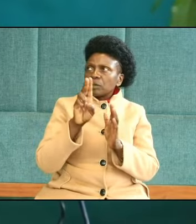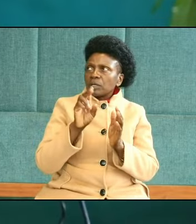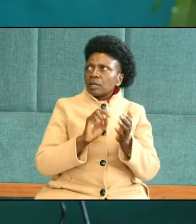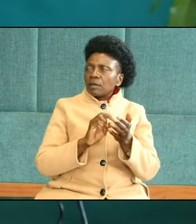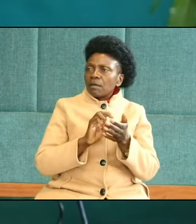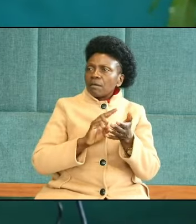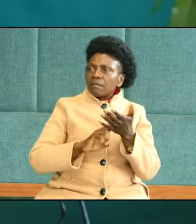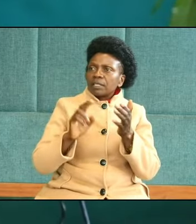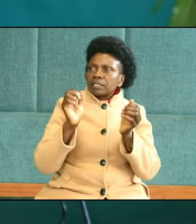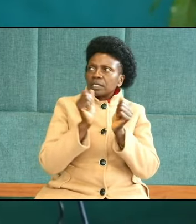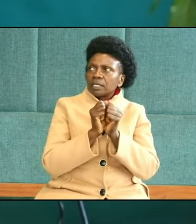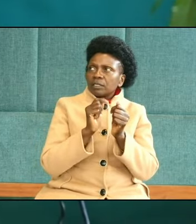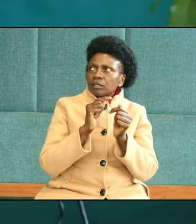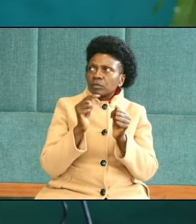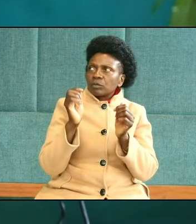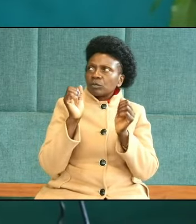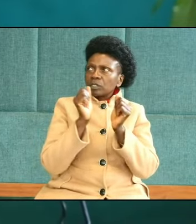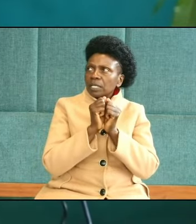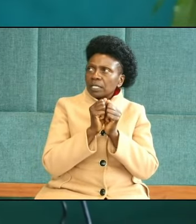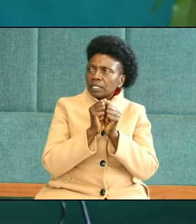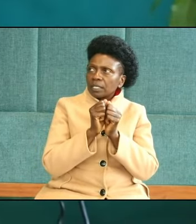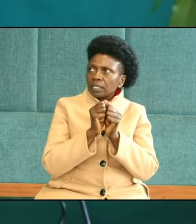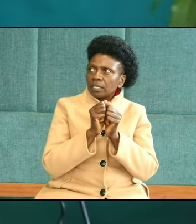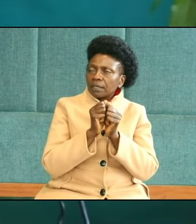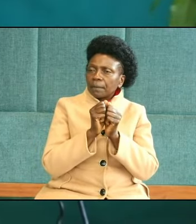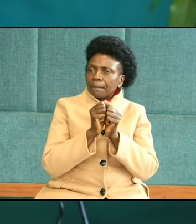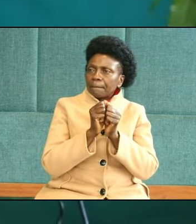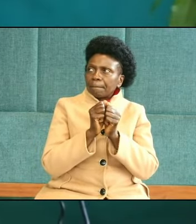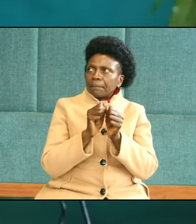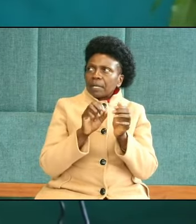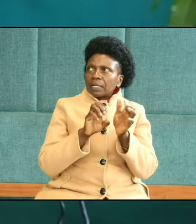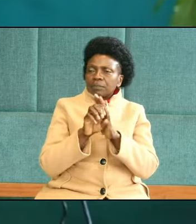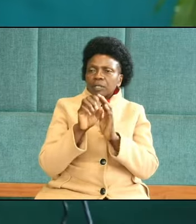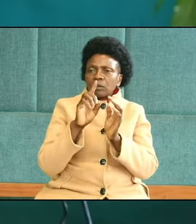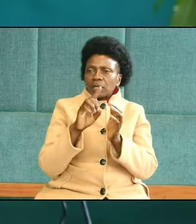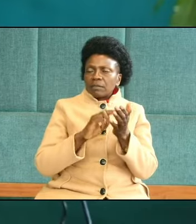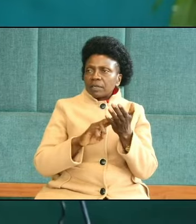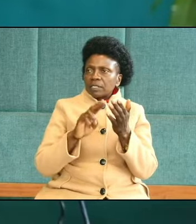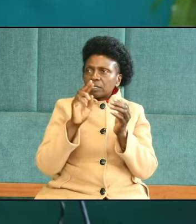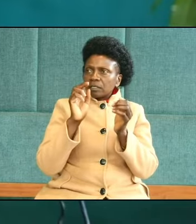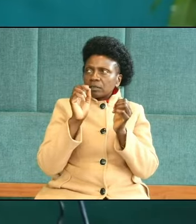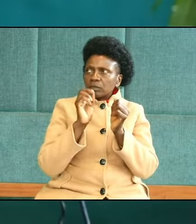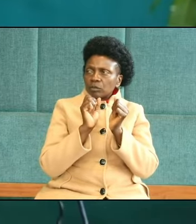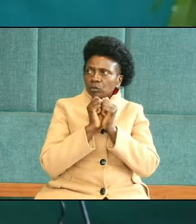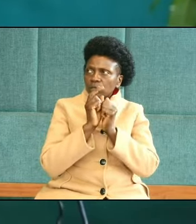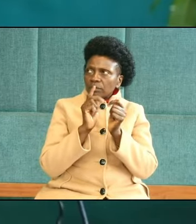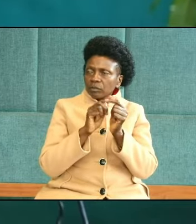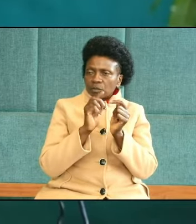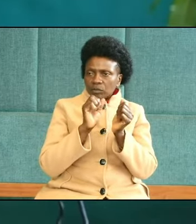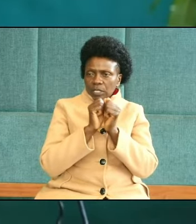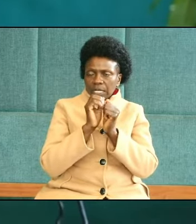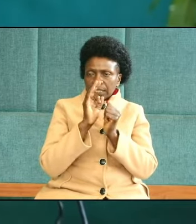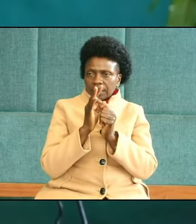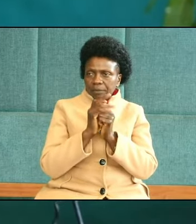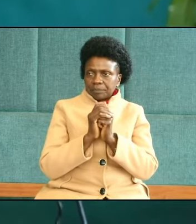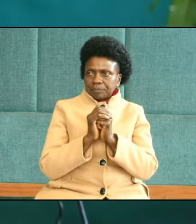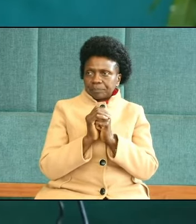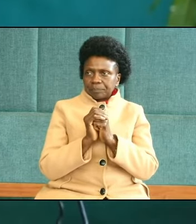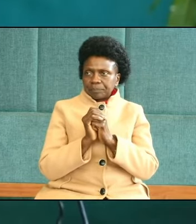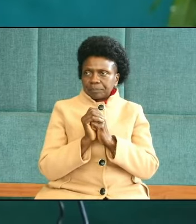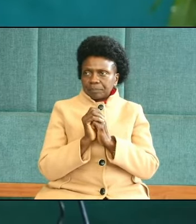8 through 10, and chapter 1, verses 12 and 13. So let's go to that little book we've been looking at